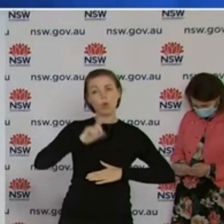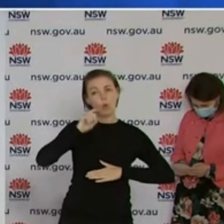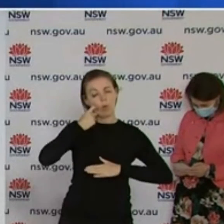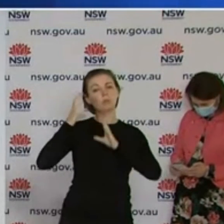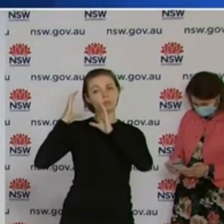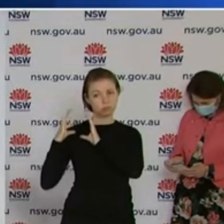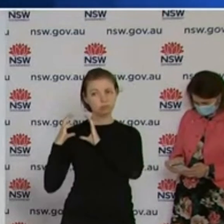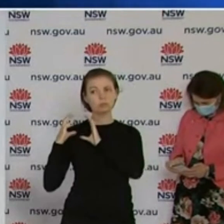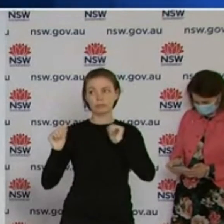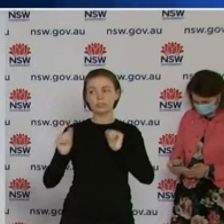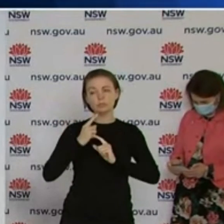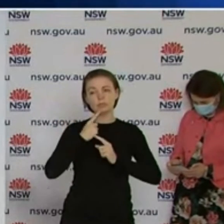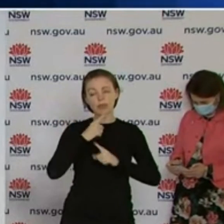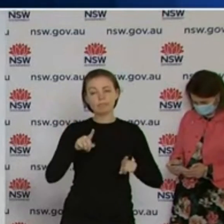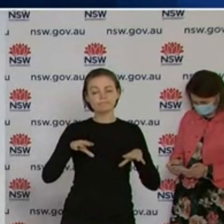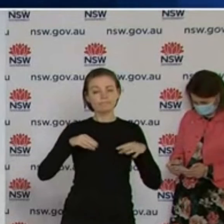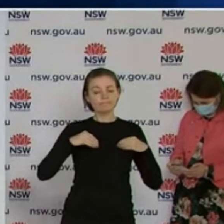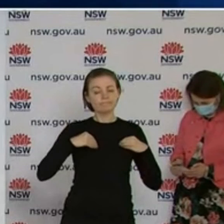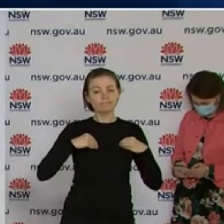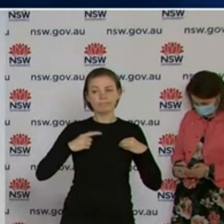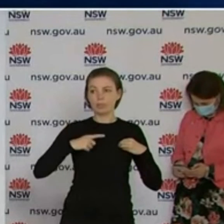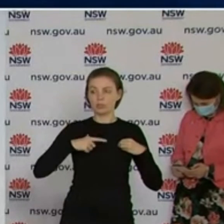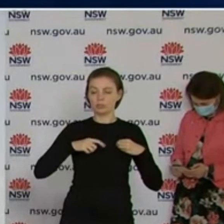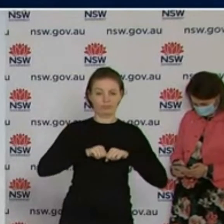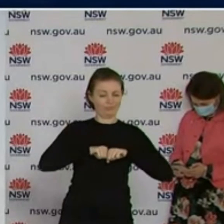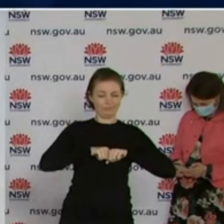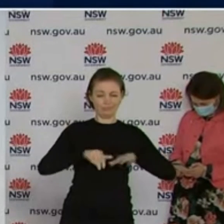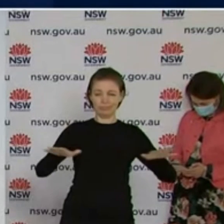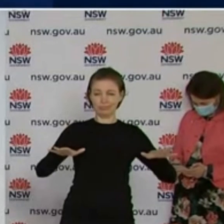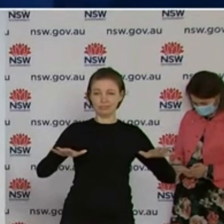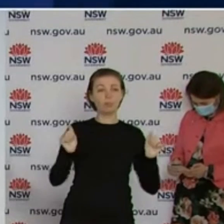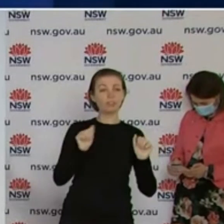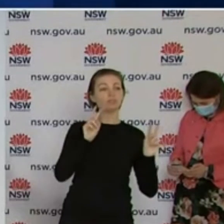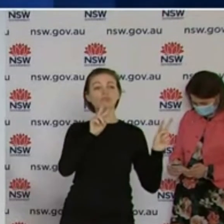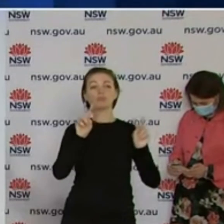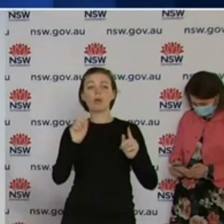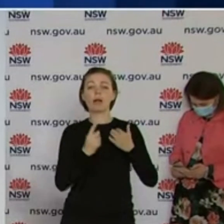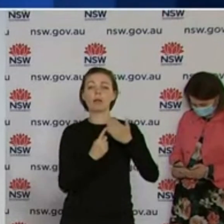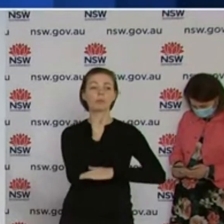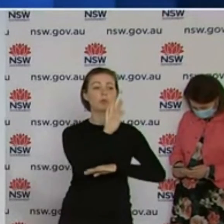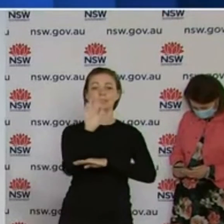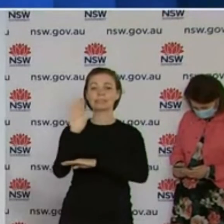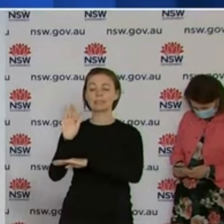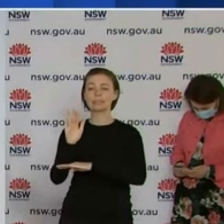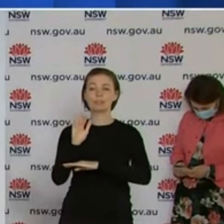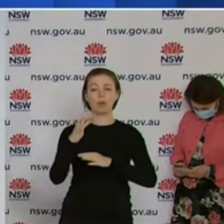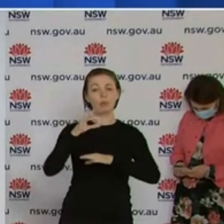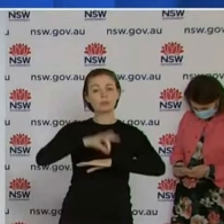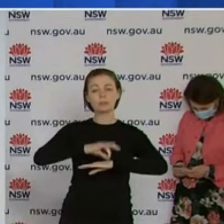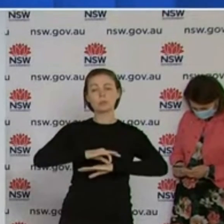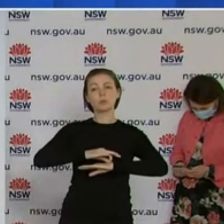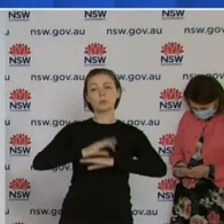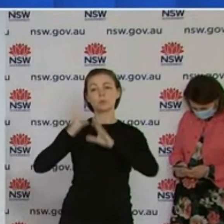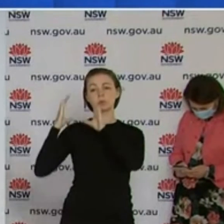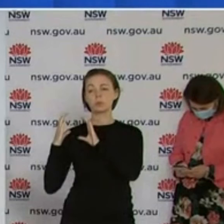as been mentioned earlier, as this is a pandemic. We've seen what's happened overseas, but there's been an enormous amount of planning being done